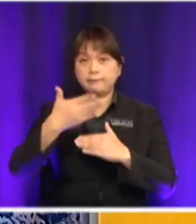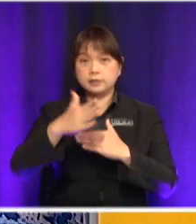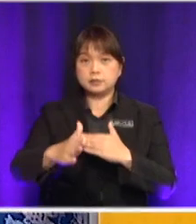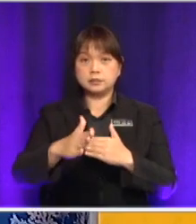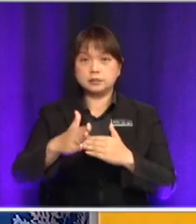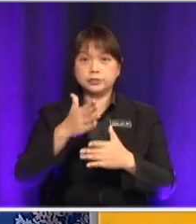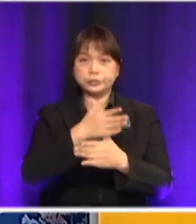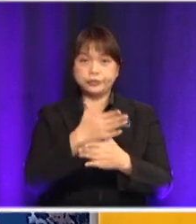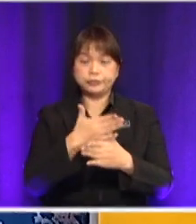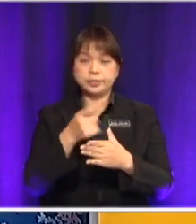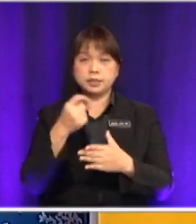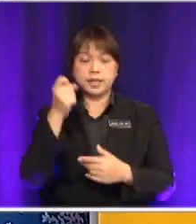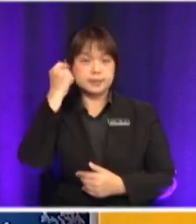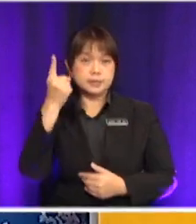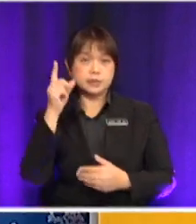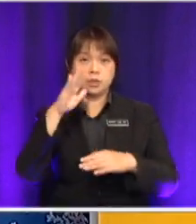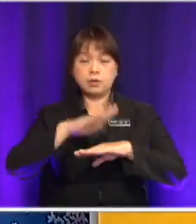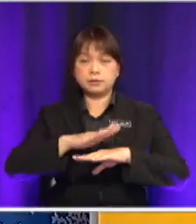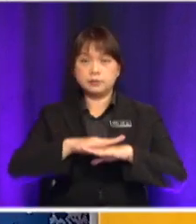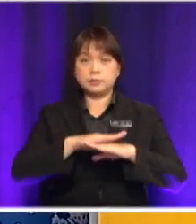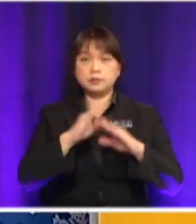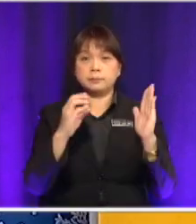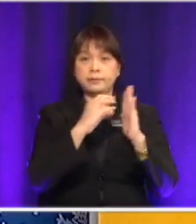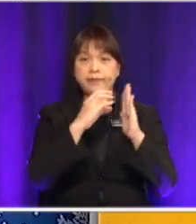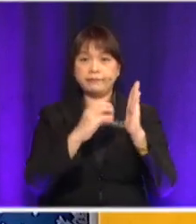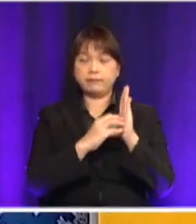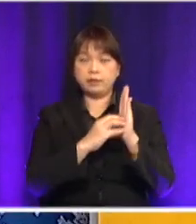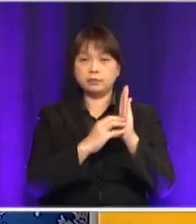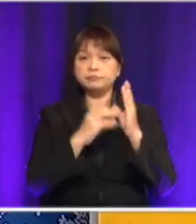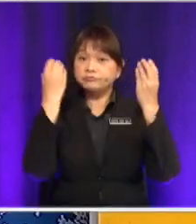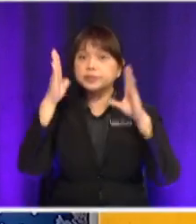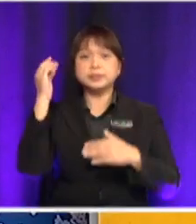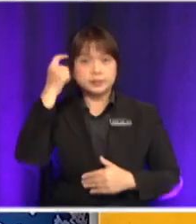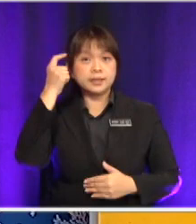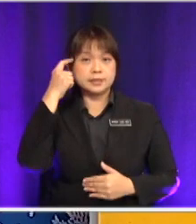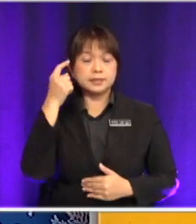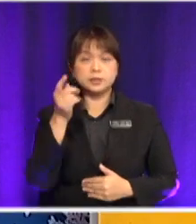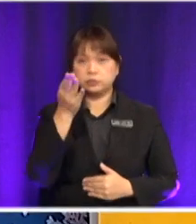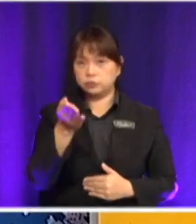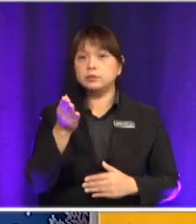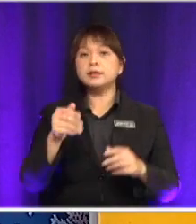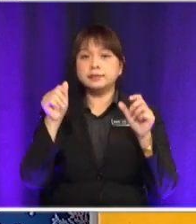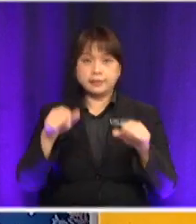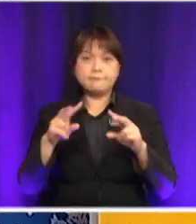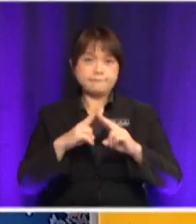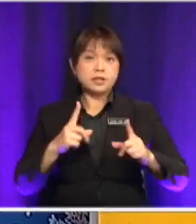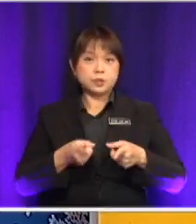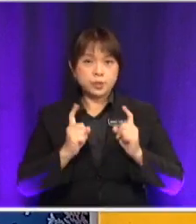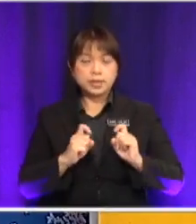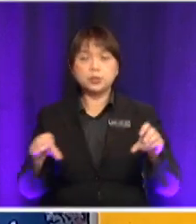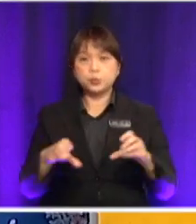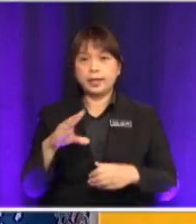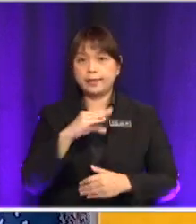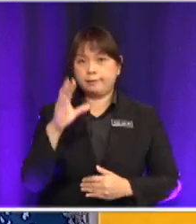the understanding of the paragraphs with each other just now, I think they can very, very quickly do these 10 questions to find